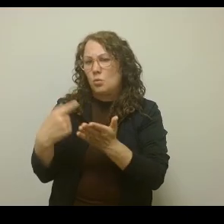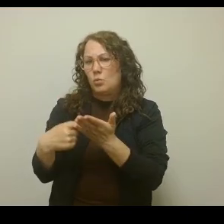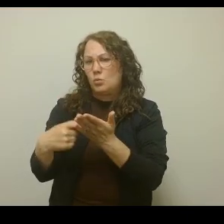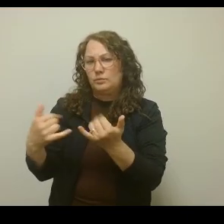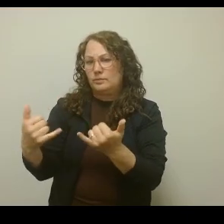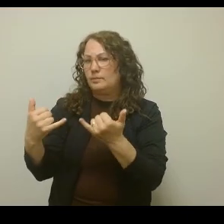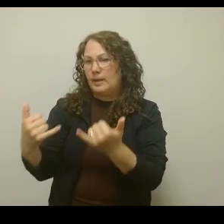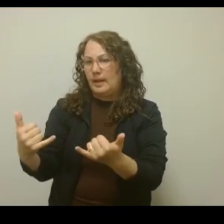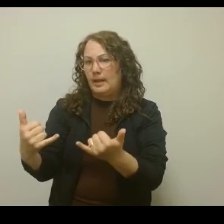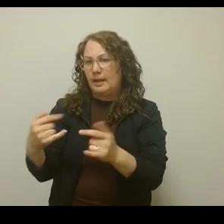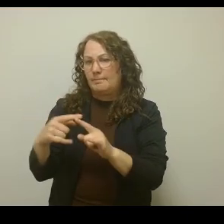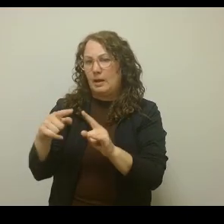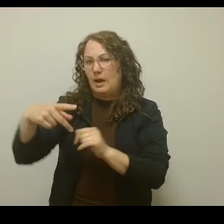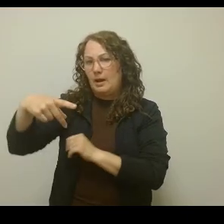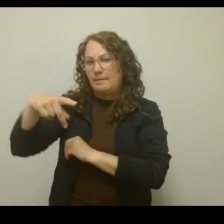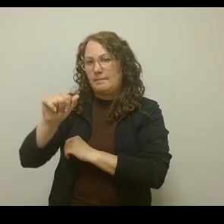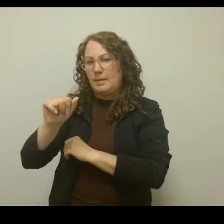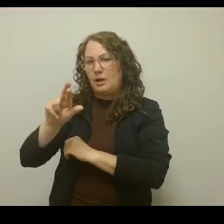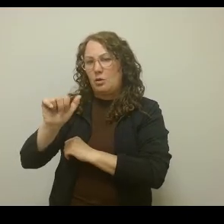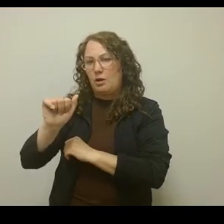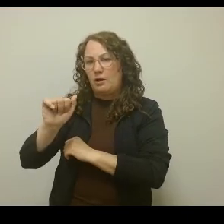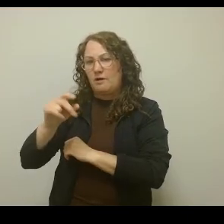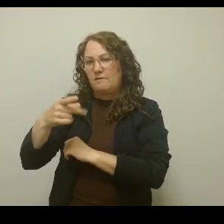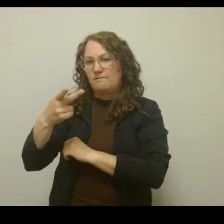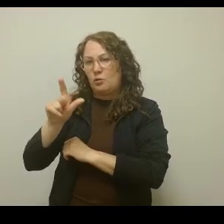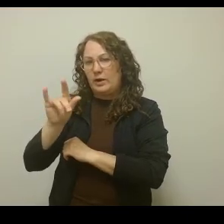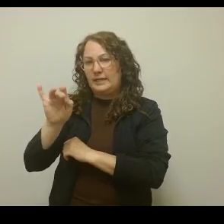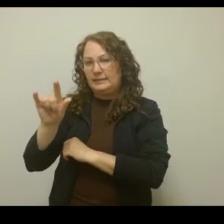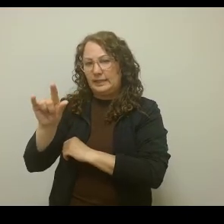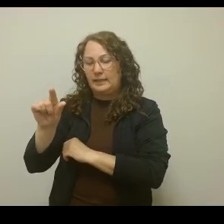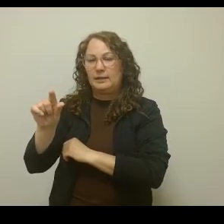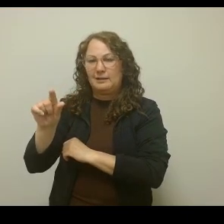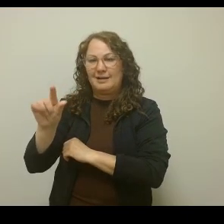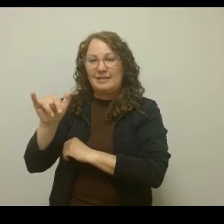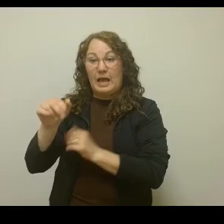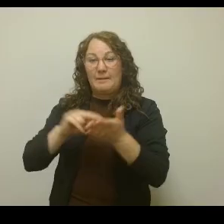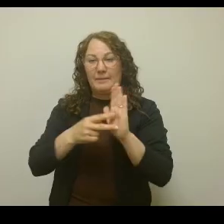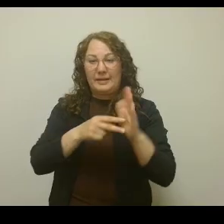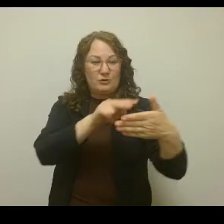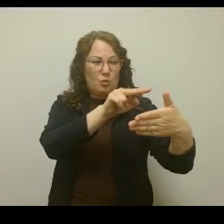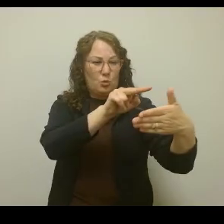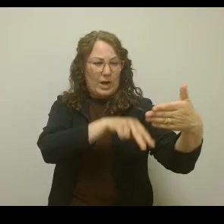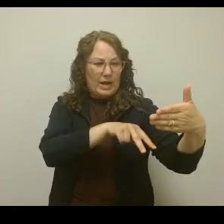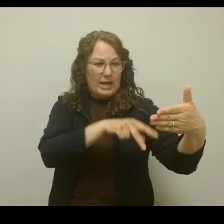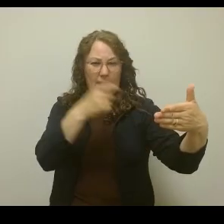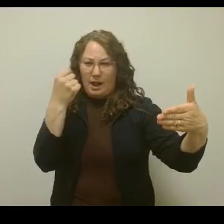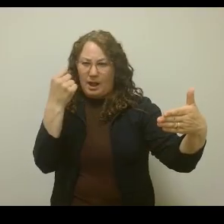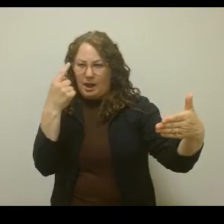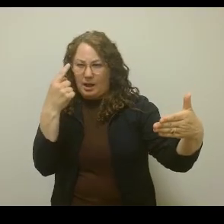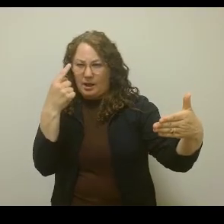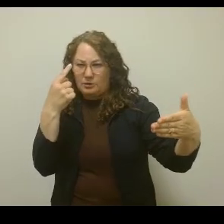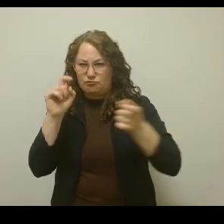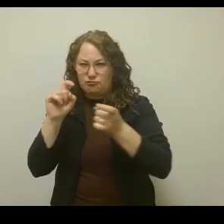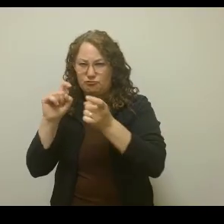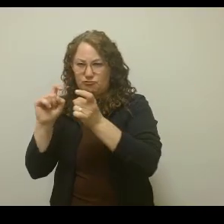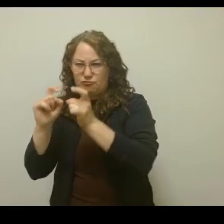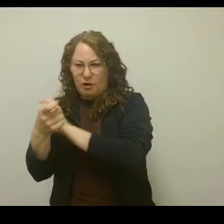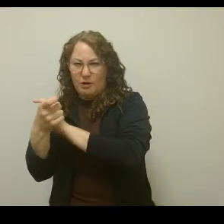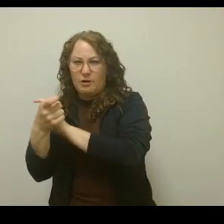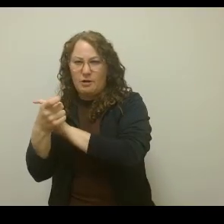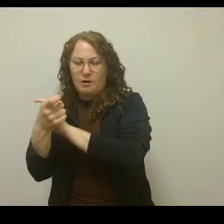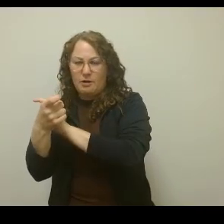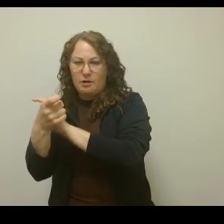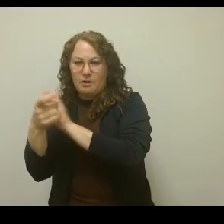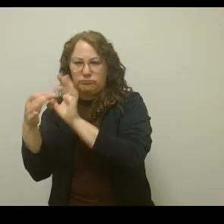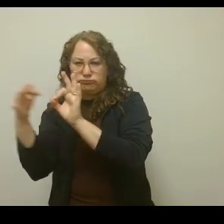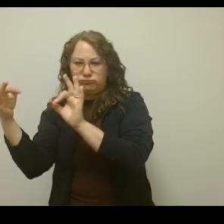today, paraphrasing, is this skill of reading, understanding, and demonstrating